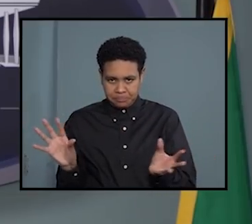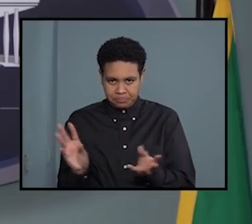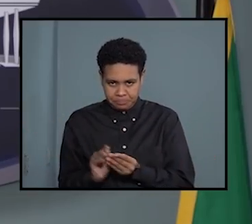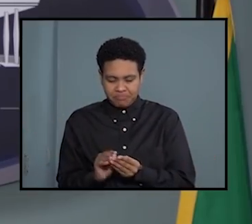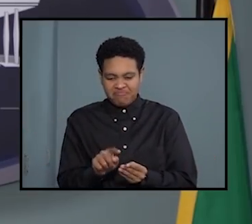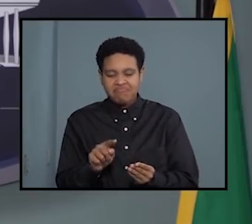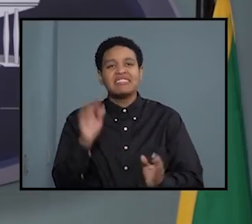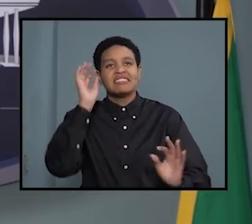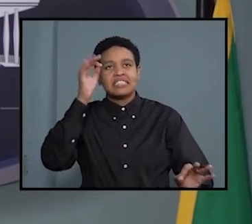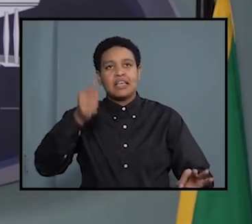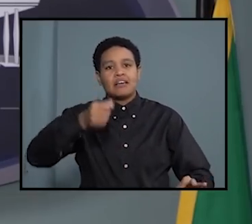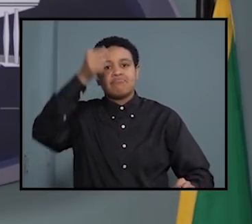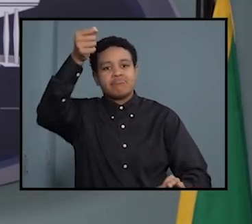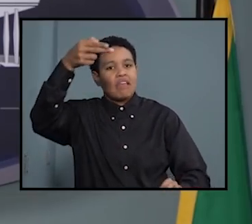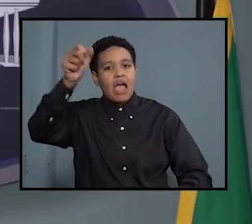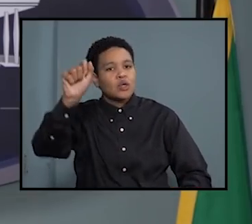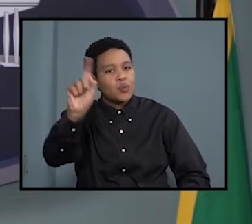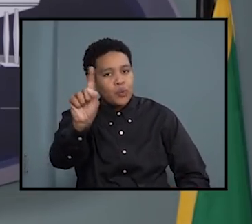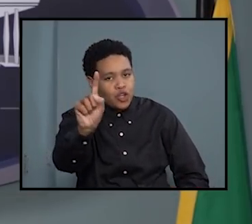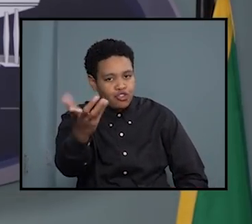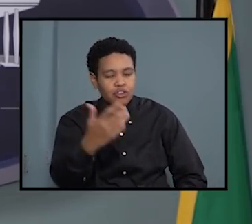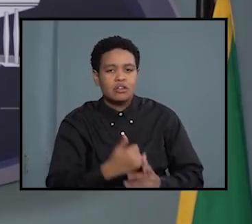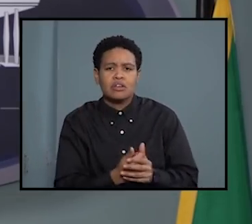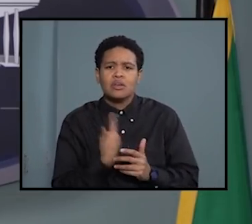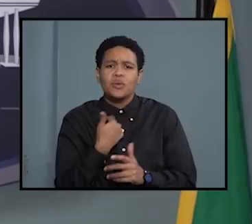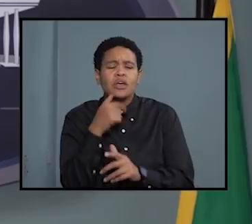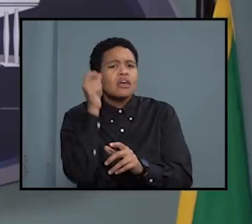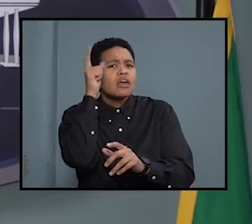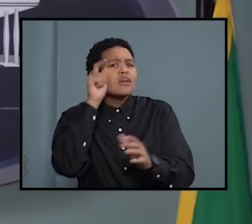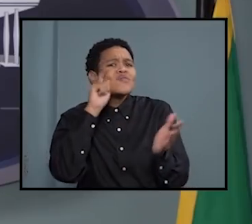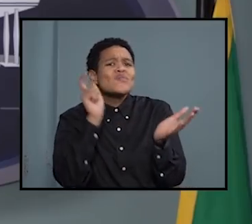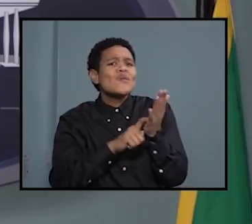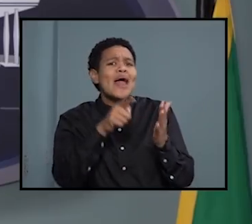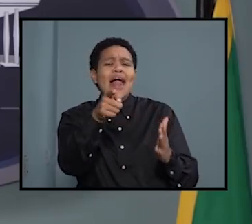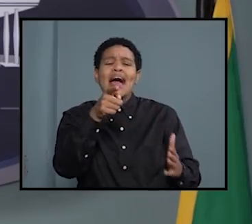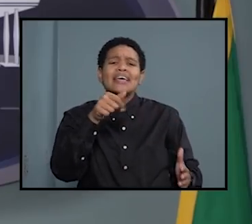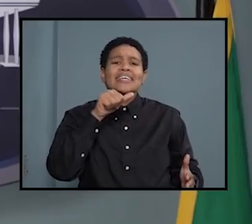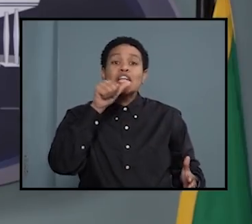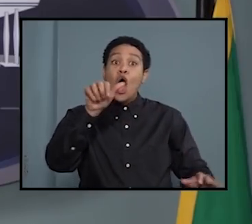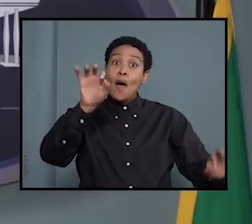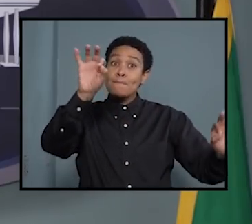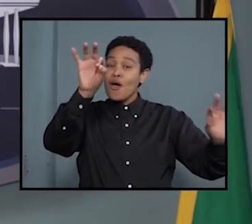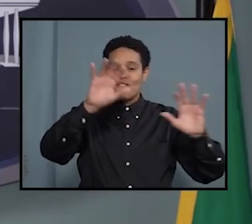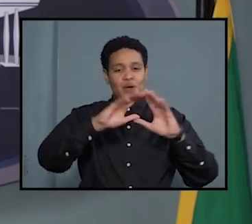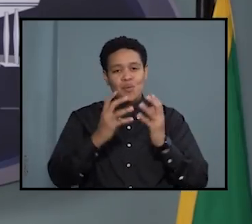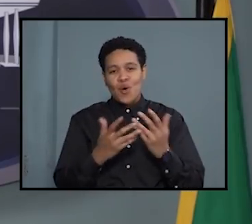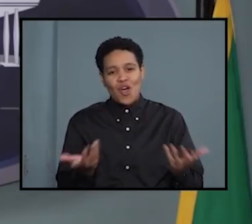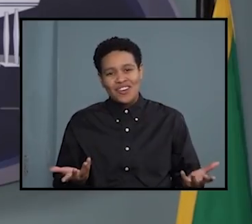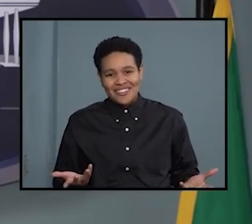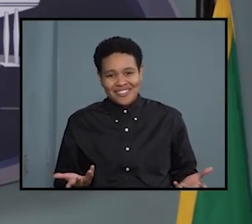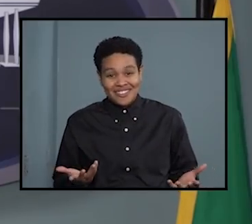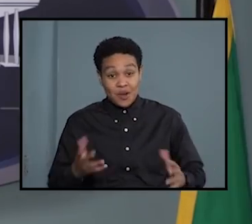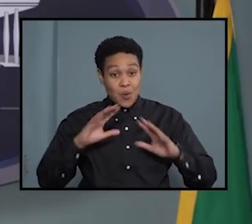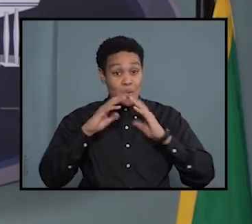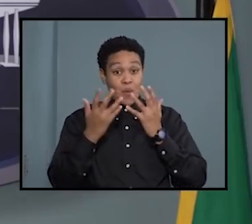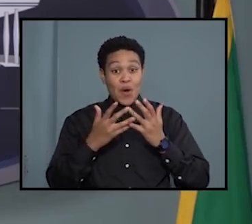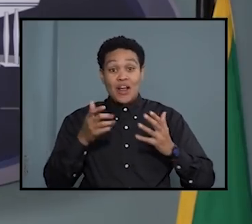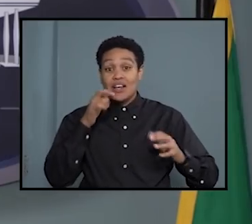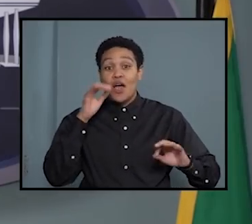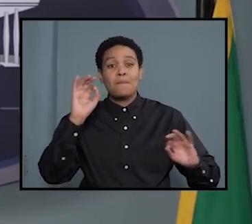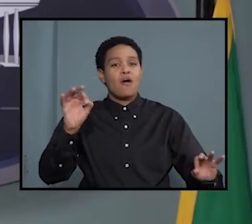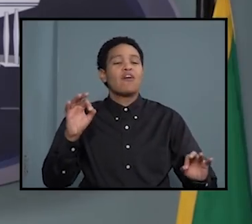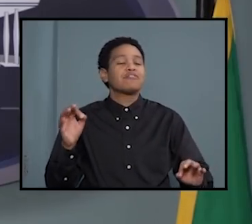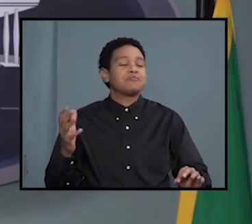level. We recognize that it is not a perfect world anymore. And